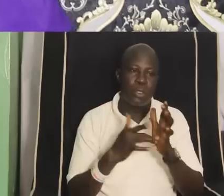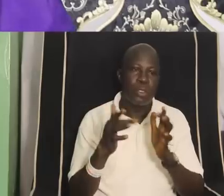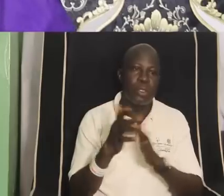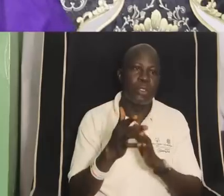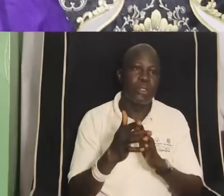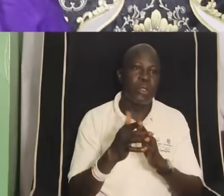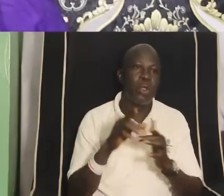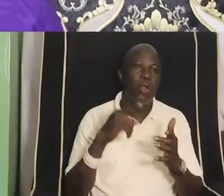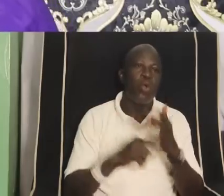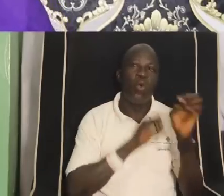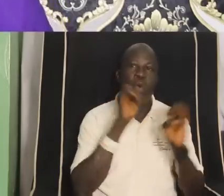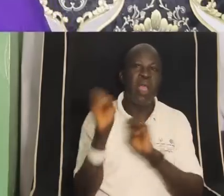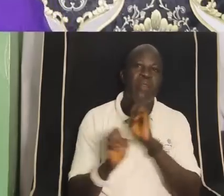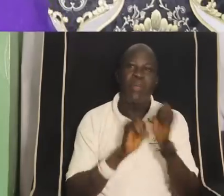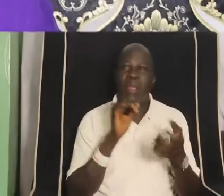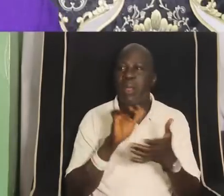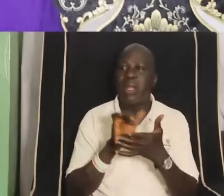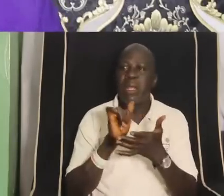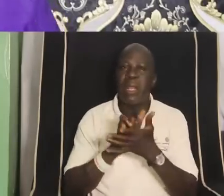gbogbo ni ba gbagbo